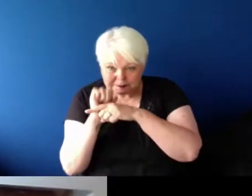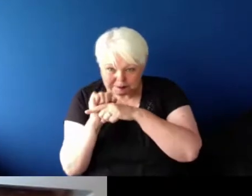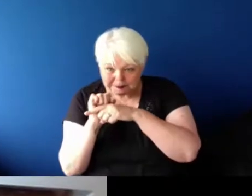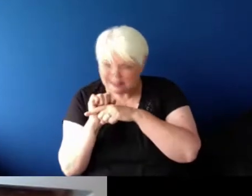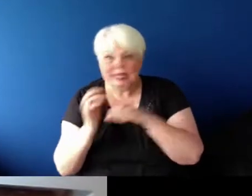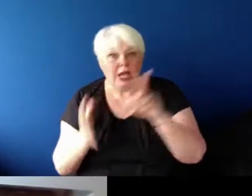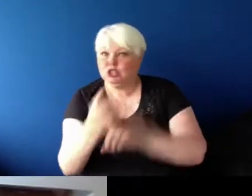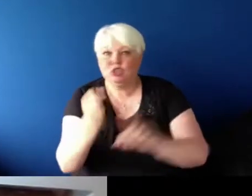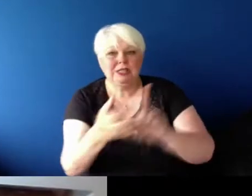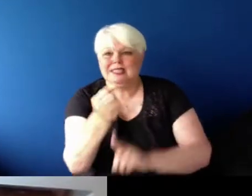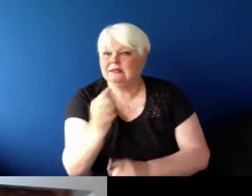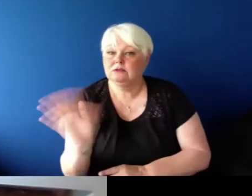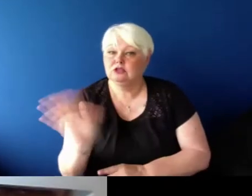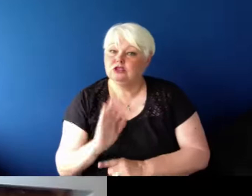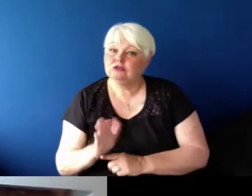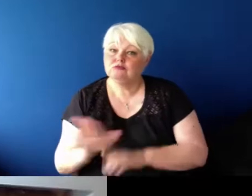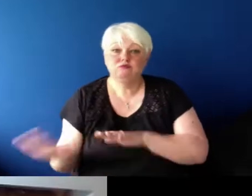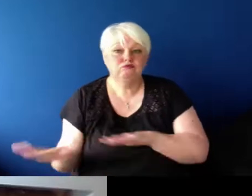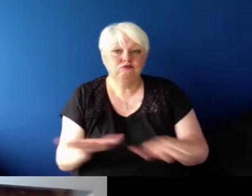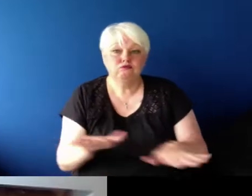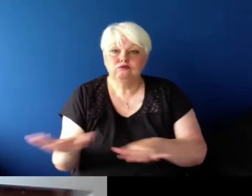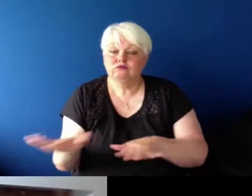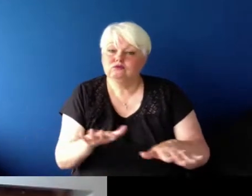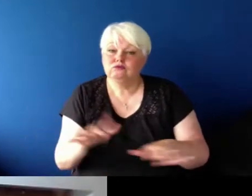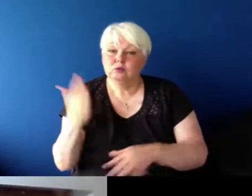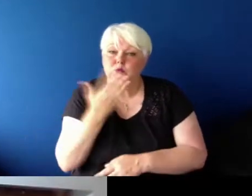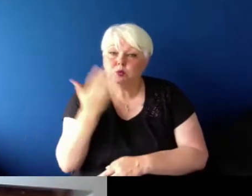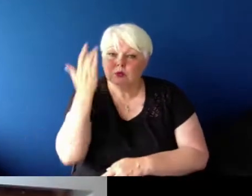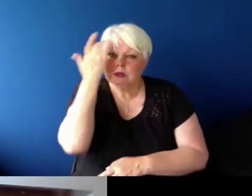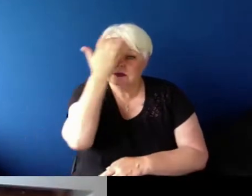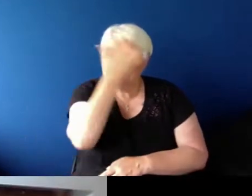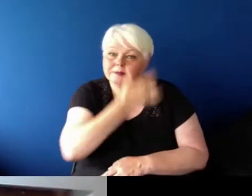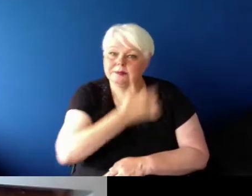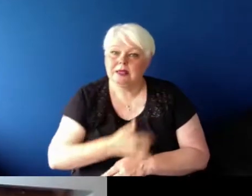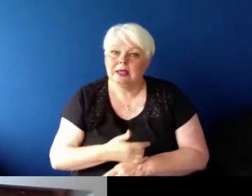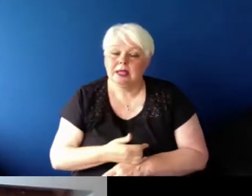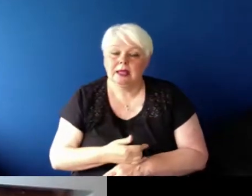achiever. And this seemed to be a way